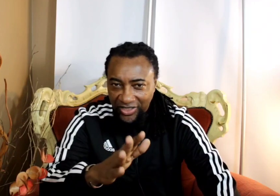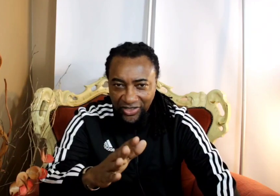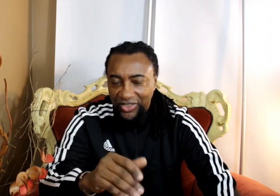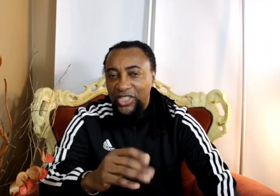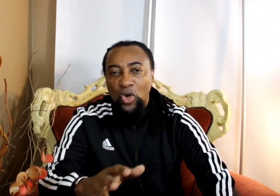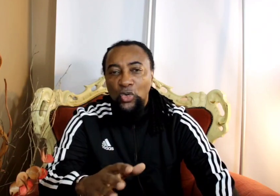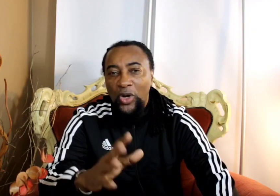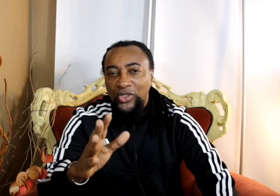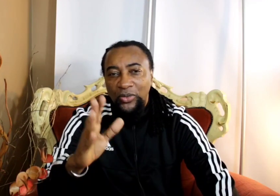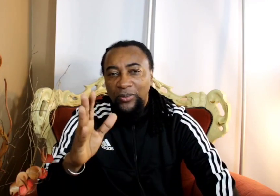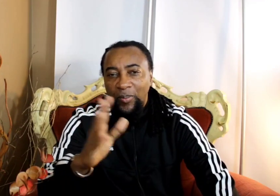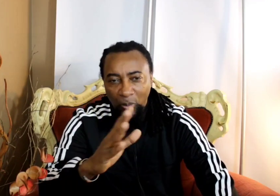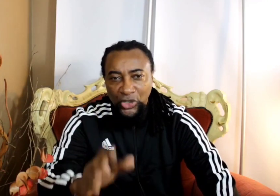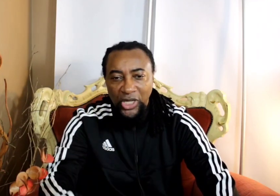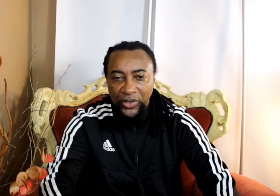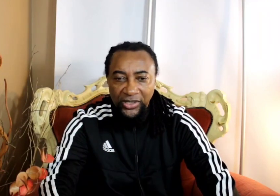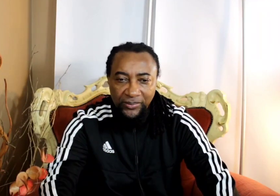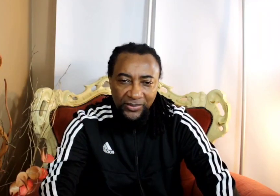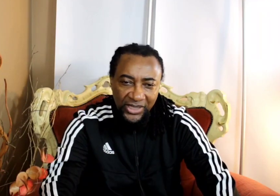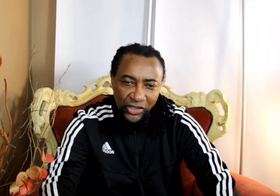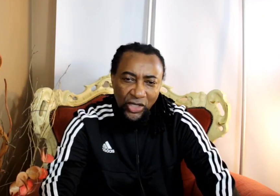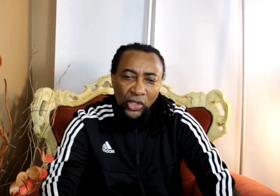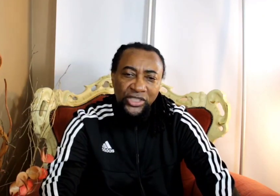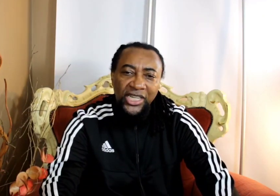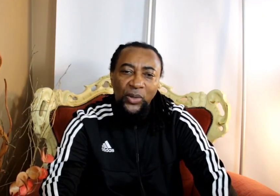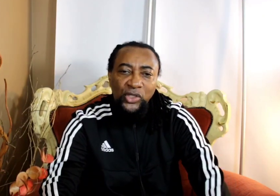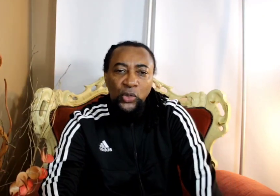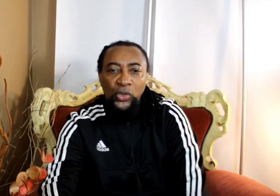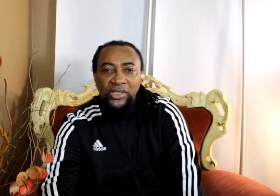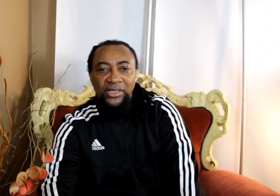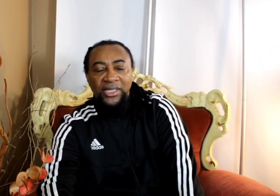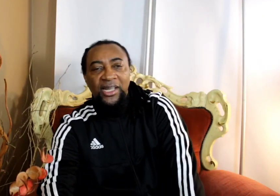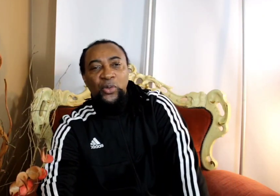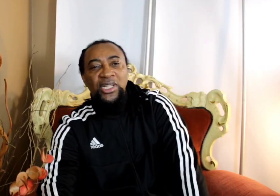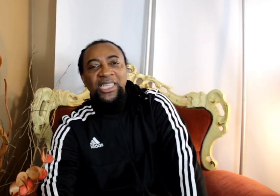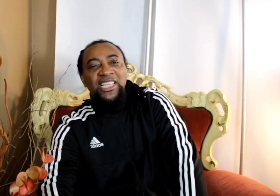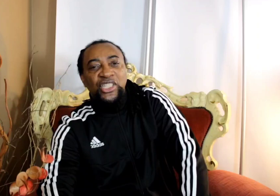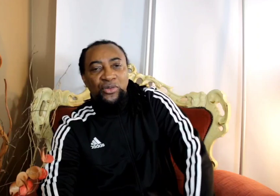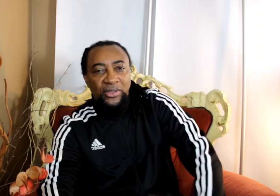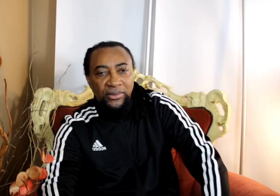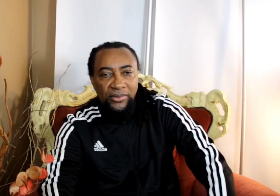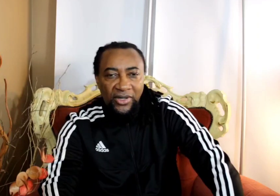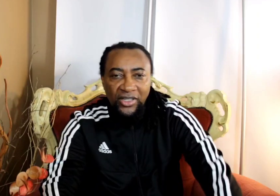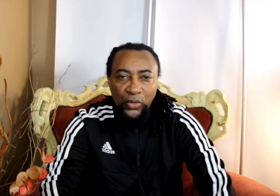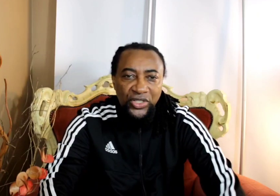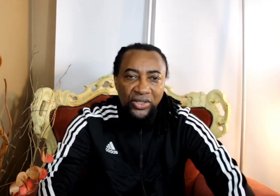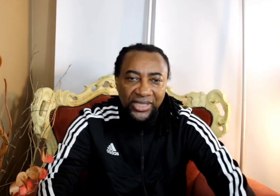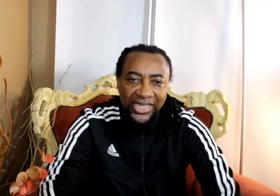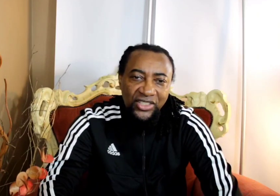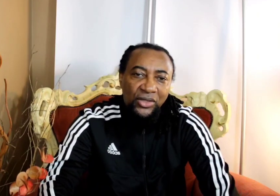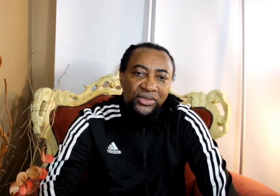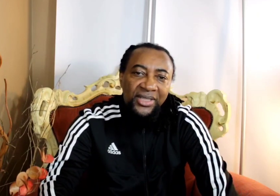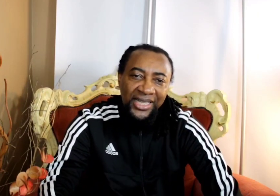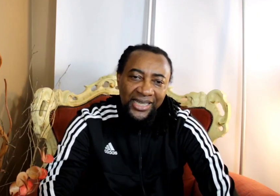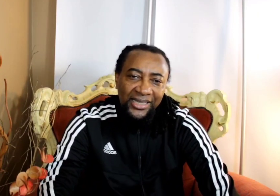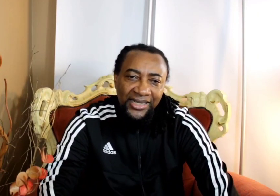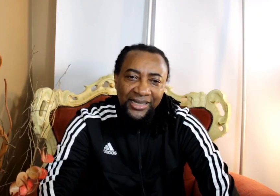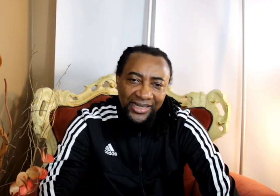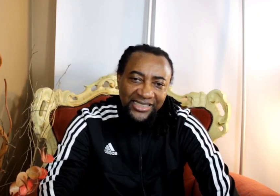no consensus, they don't want to push on with it. So in closing, I want to quote a King's Counsel, no longer Queen's Counsel, a King's